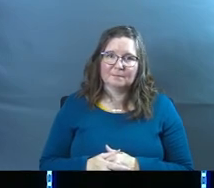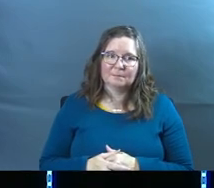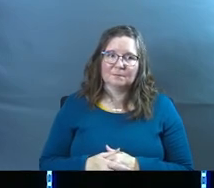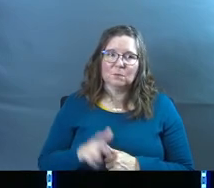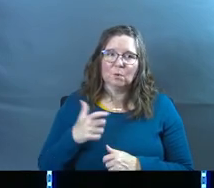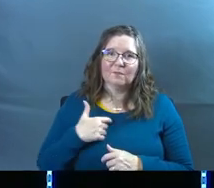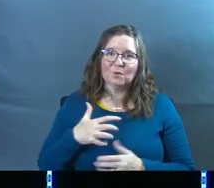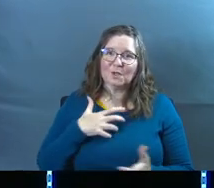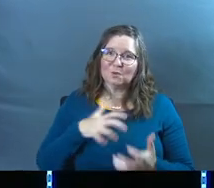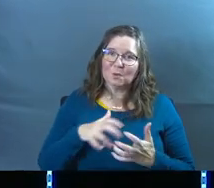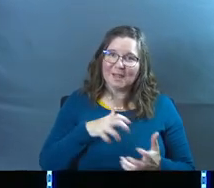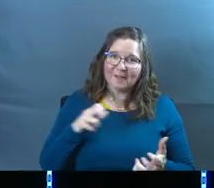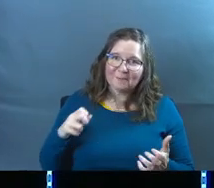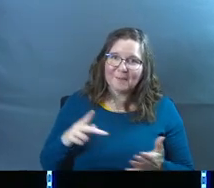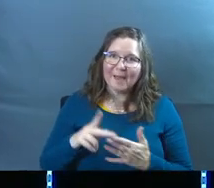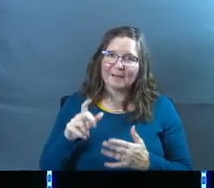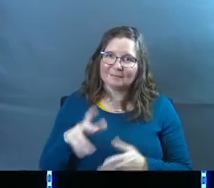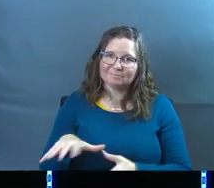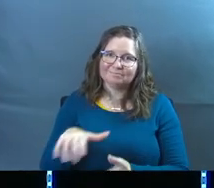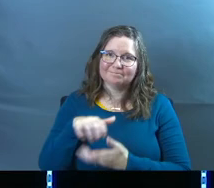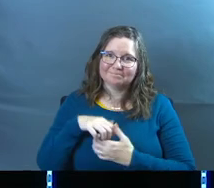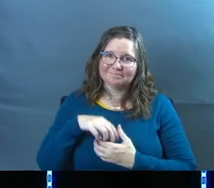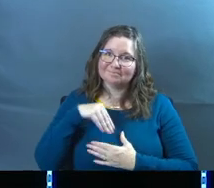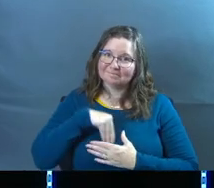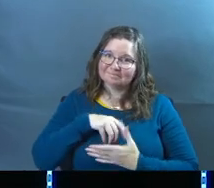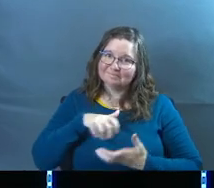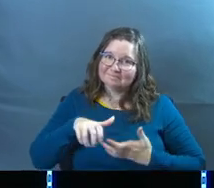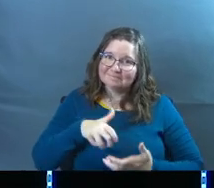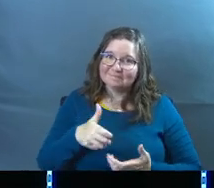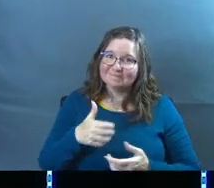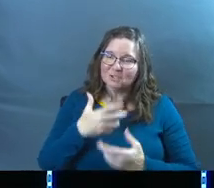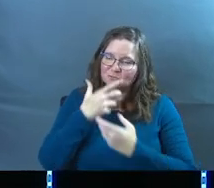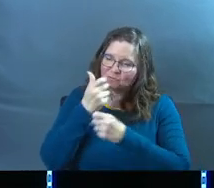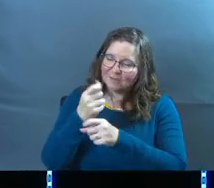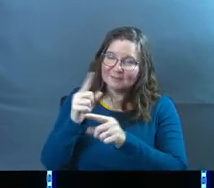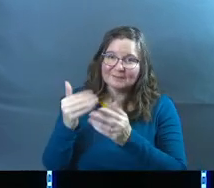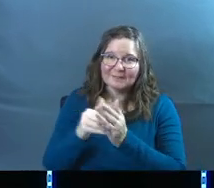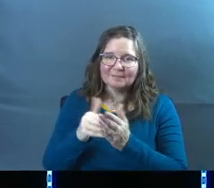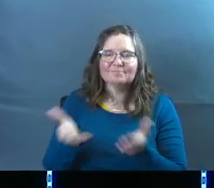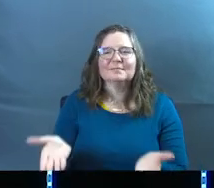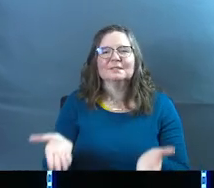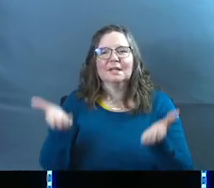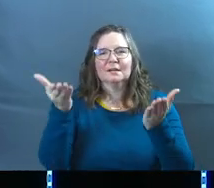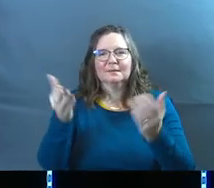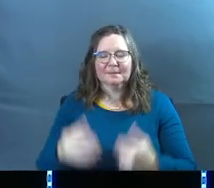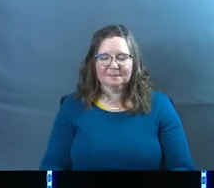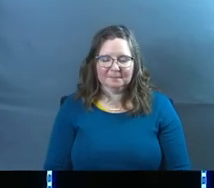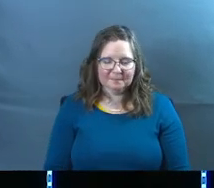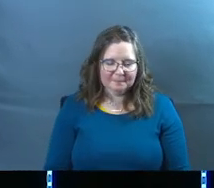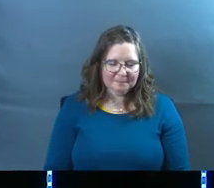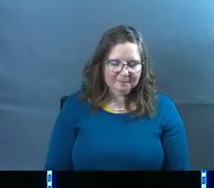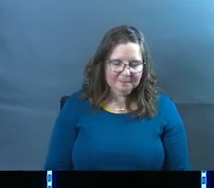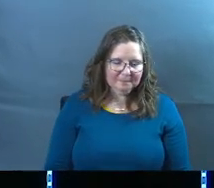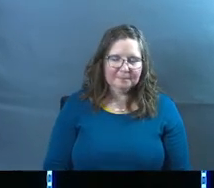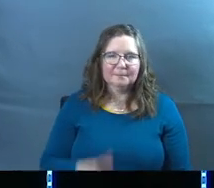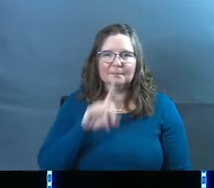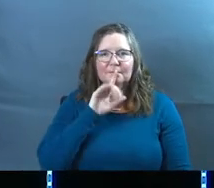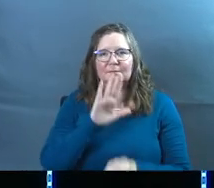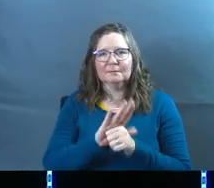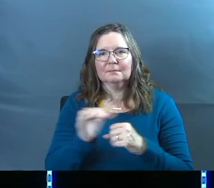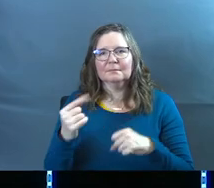You got to get your laugh back. Yeah? Why don't you guys stand? What's your promise